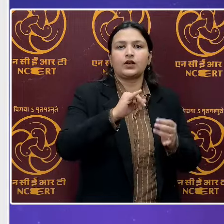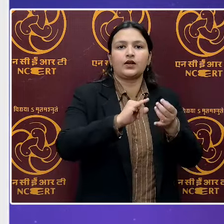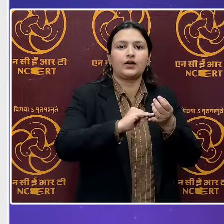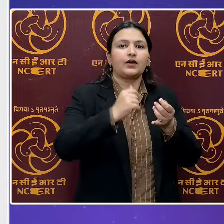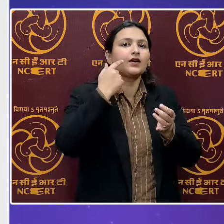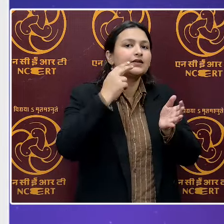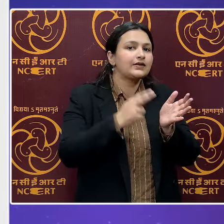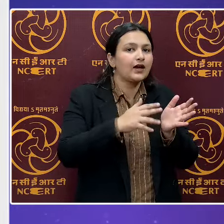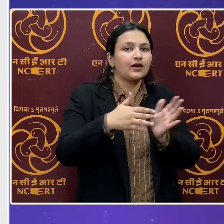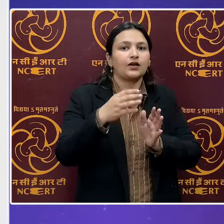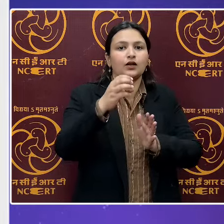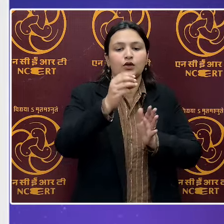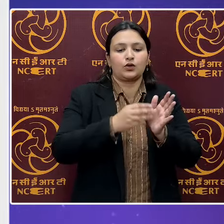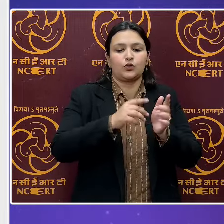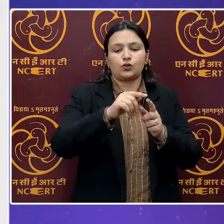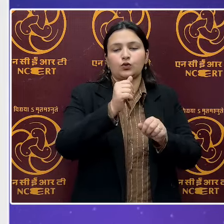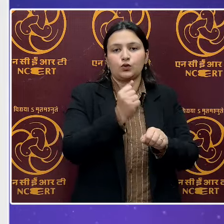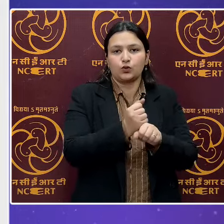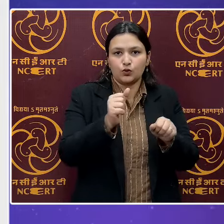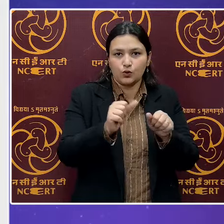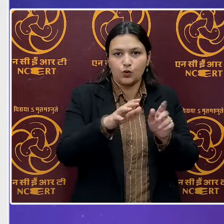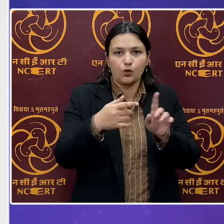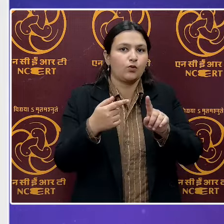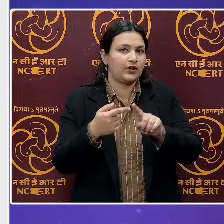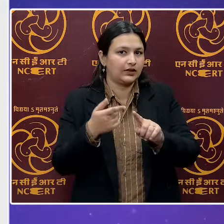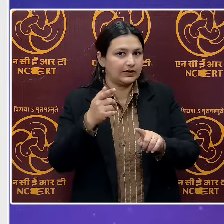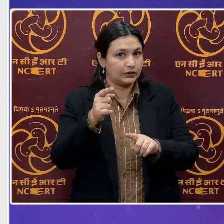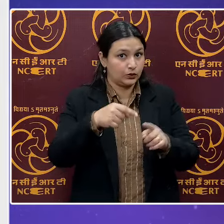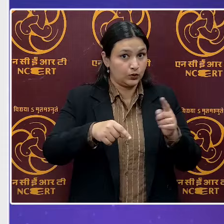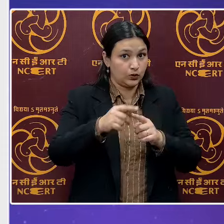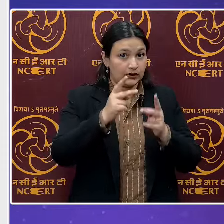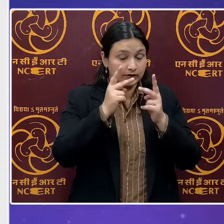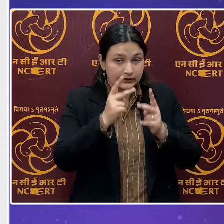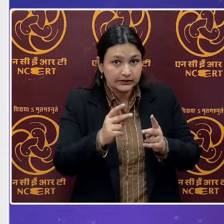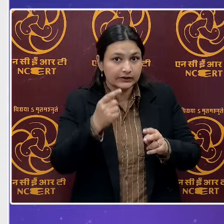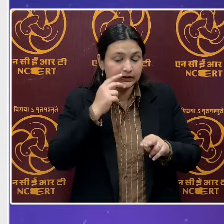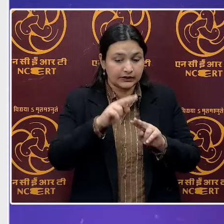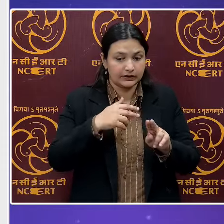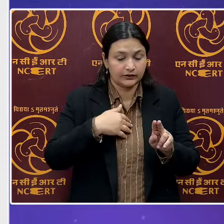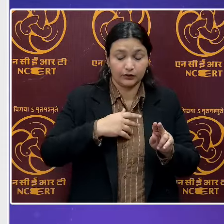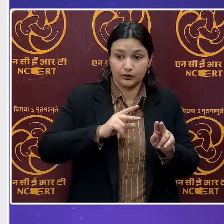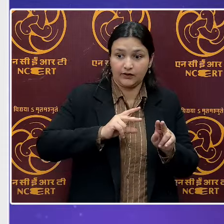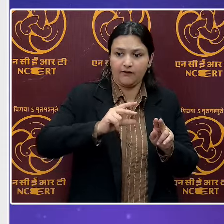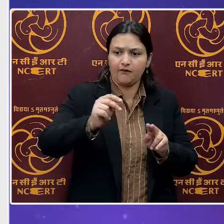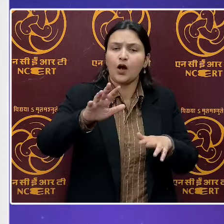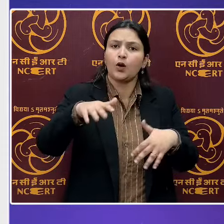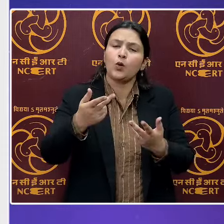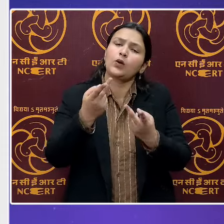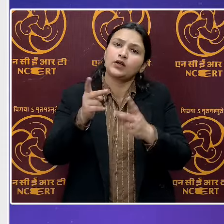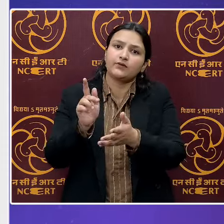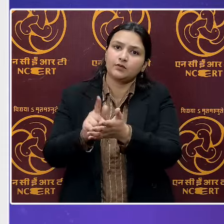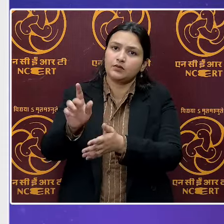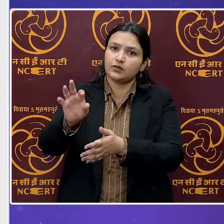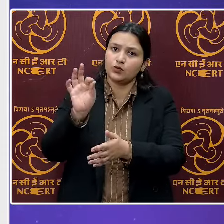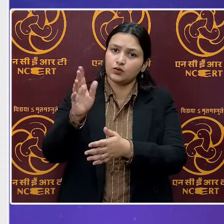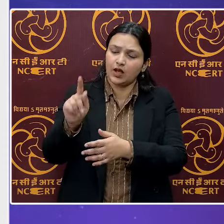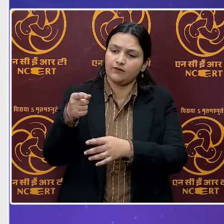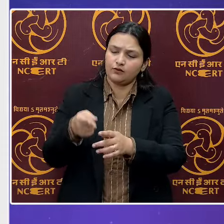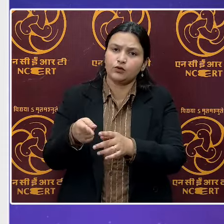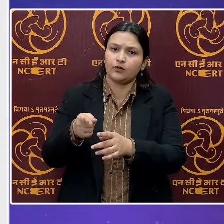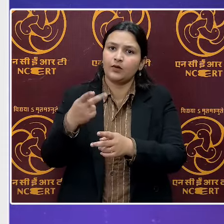notice this point. If the body is starting its oscillation from extreme position, we will use cos omega t. If it